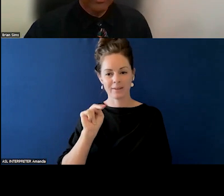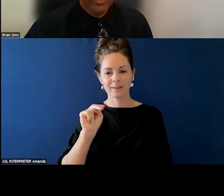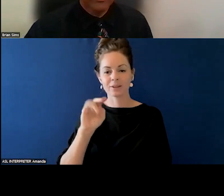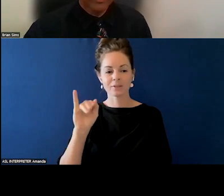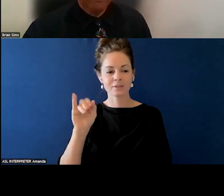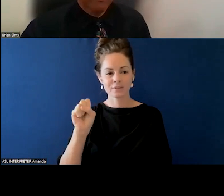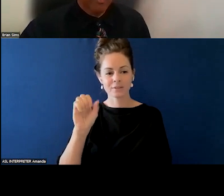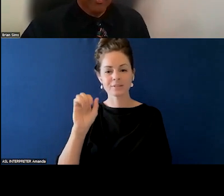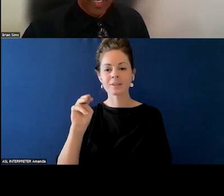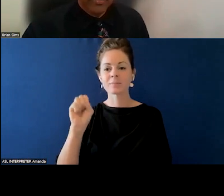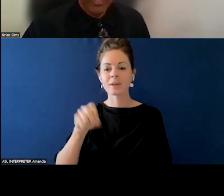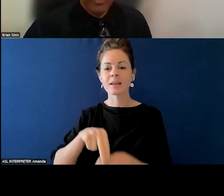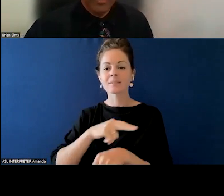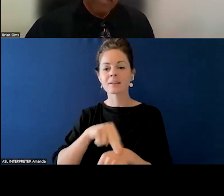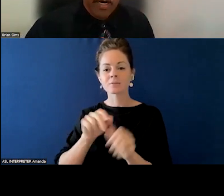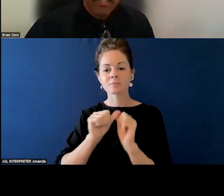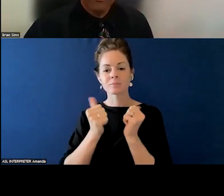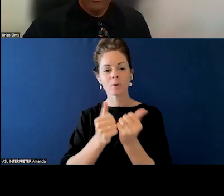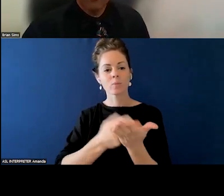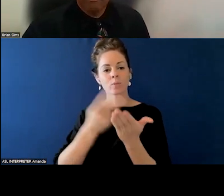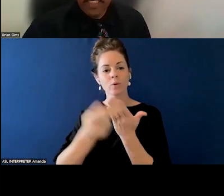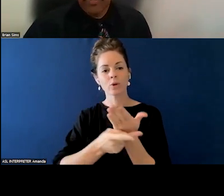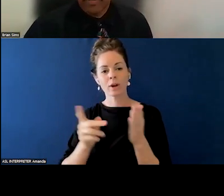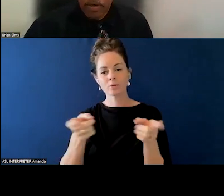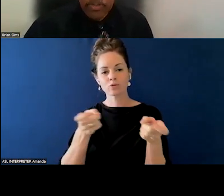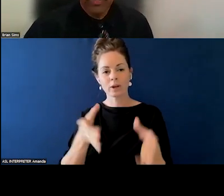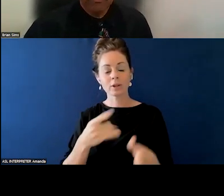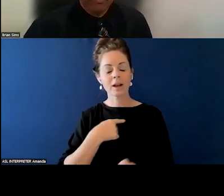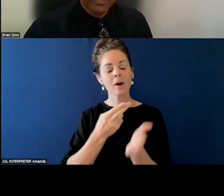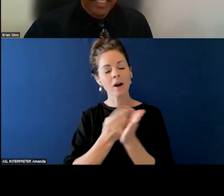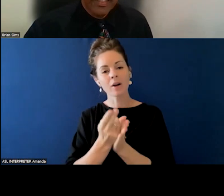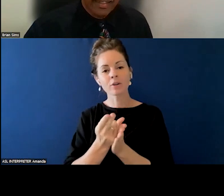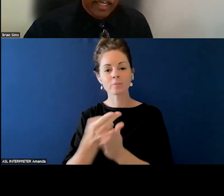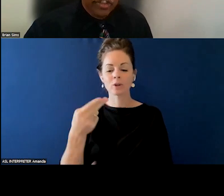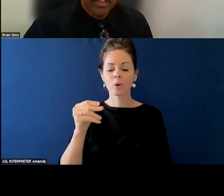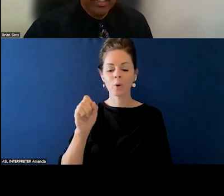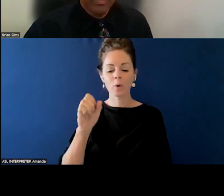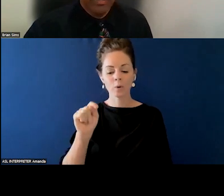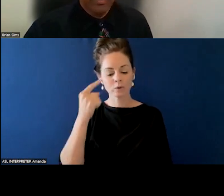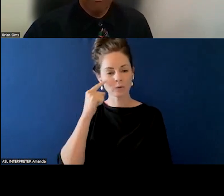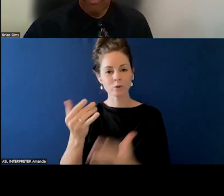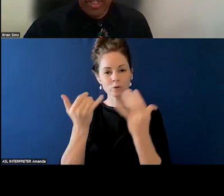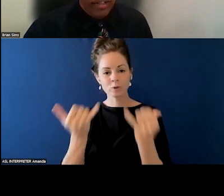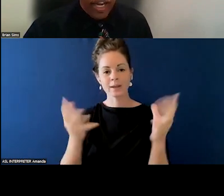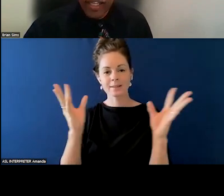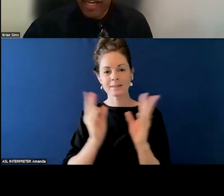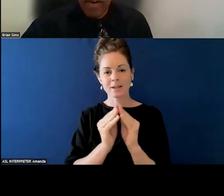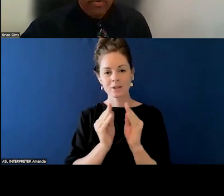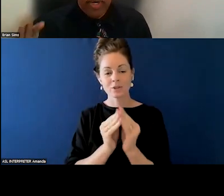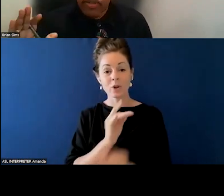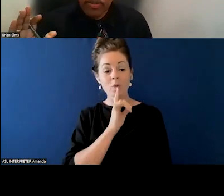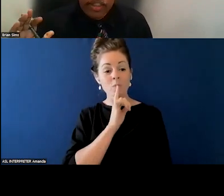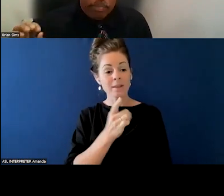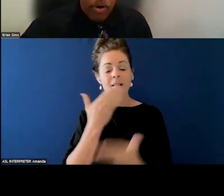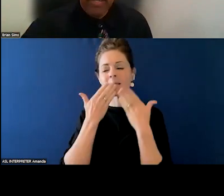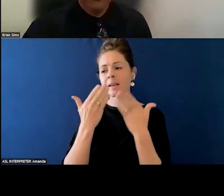National Association of State Mental Health Program Directors, and I'm honored to be your host for today's session. I'm really thanking